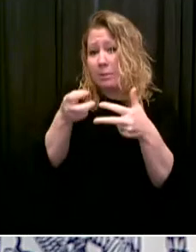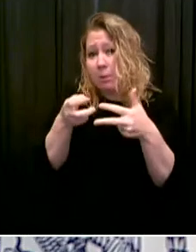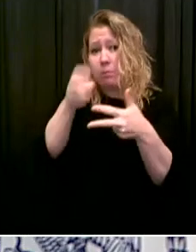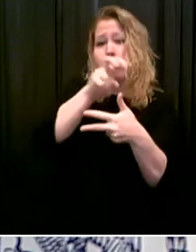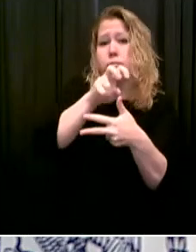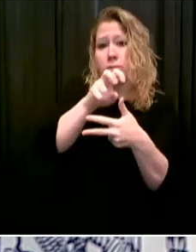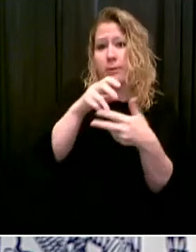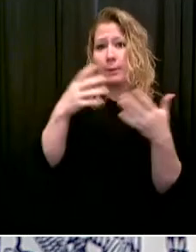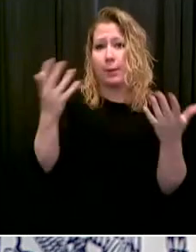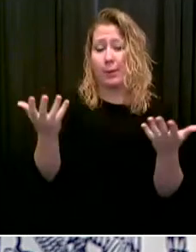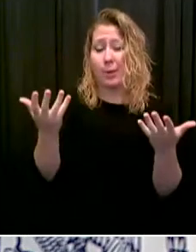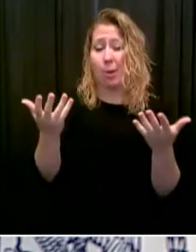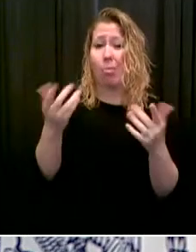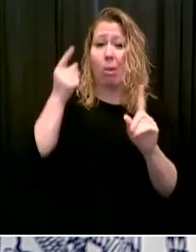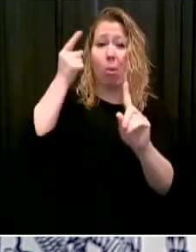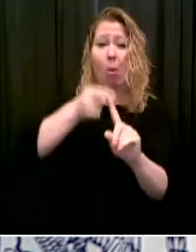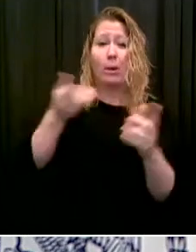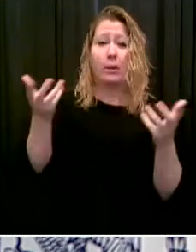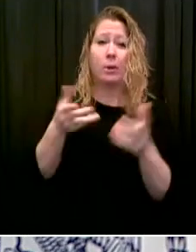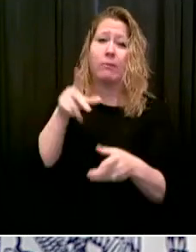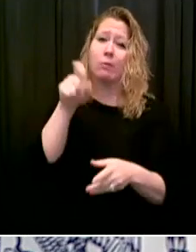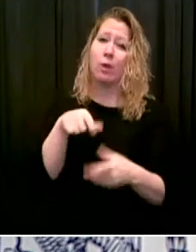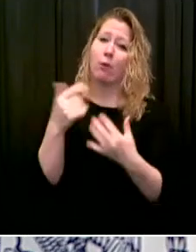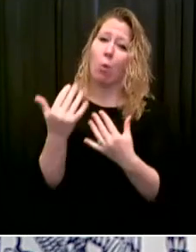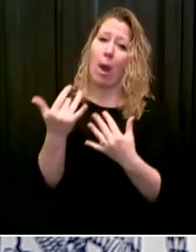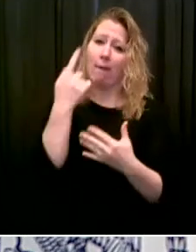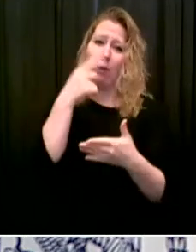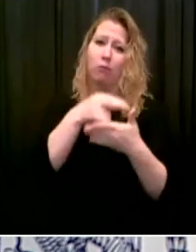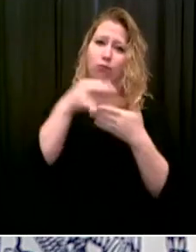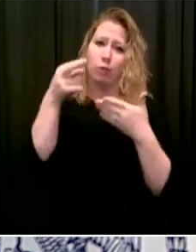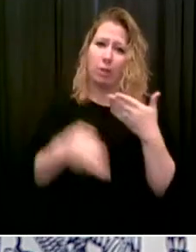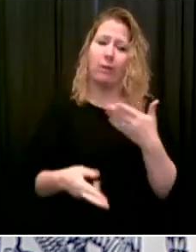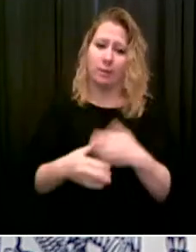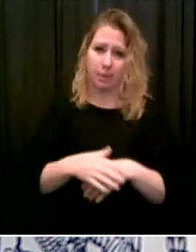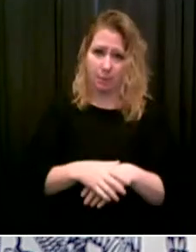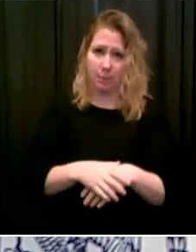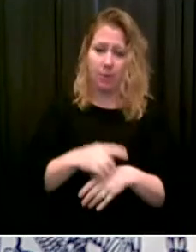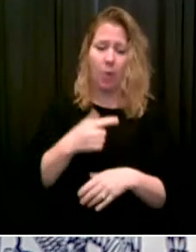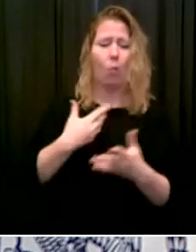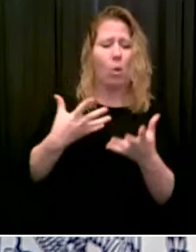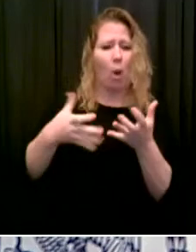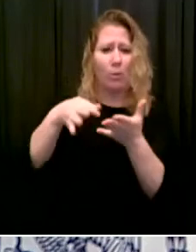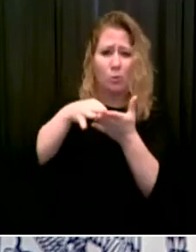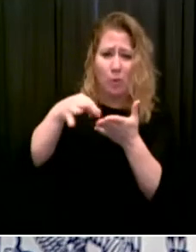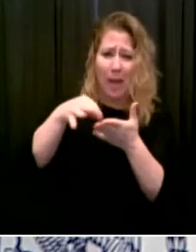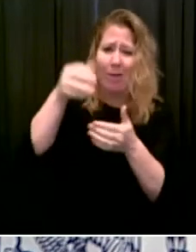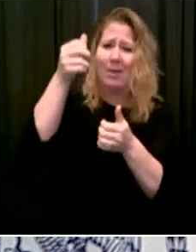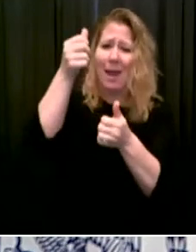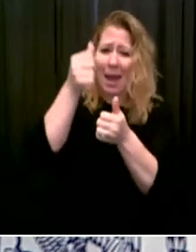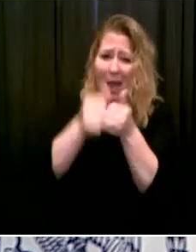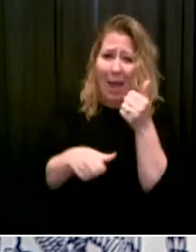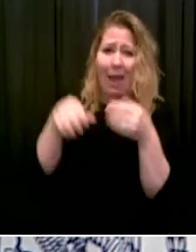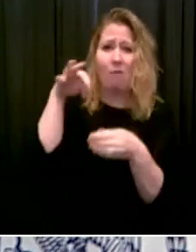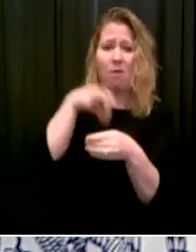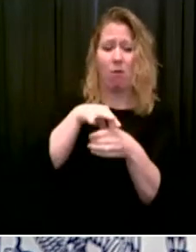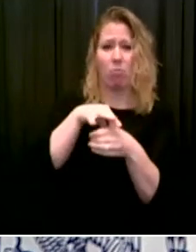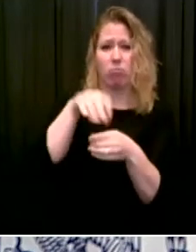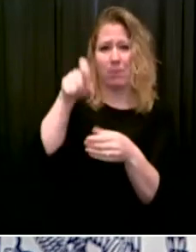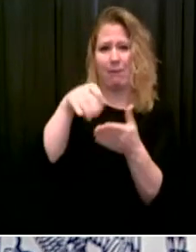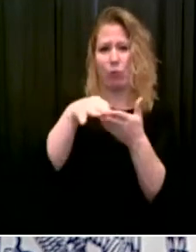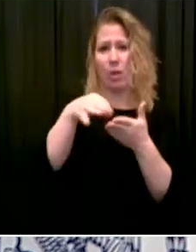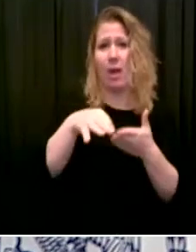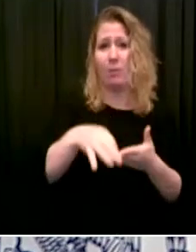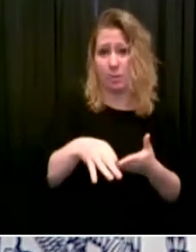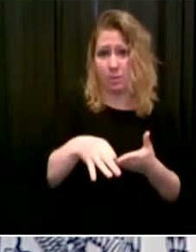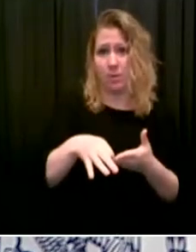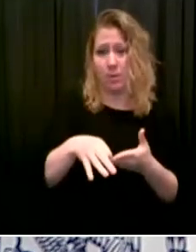the full result and the whole process. And we want every vote counted, and we want the whole ranked choice process to proceed. And we all want to be